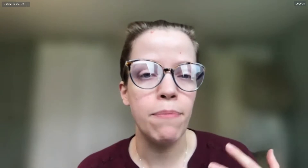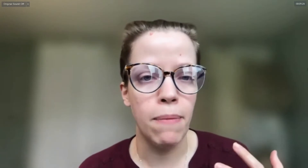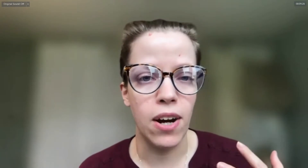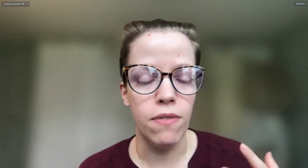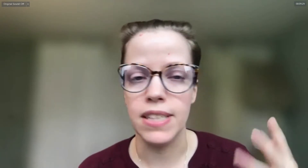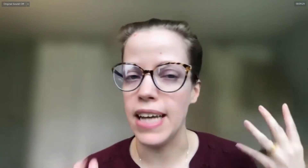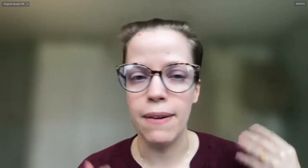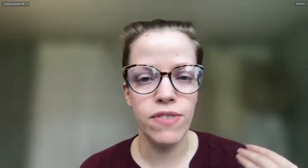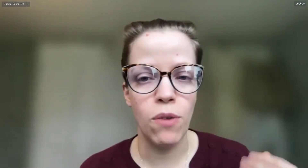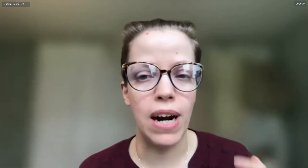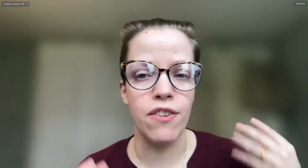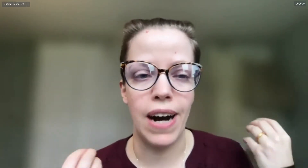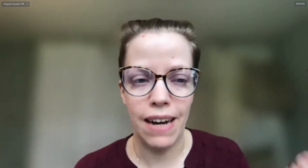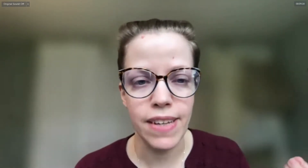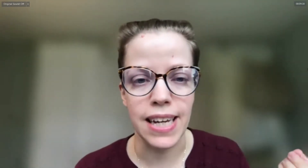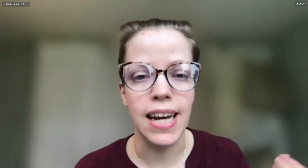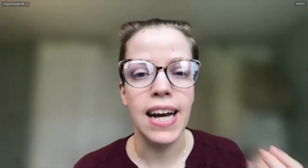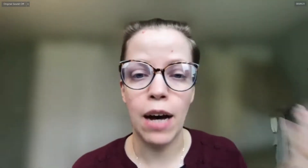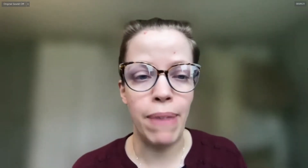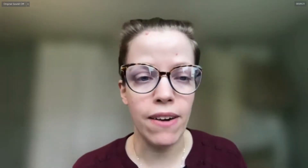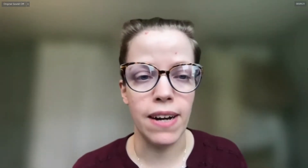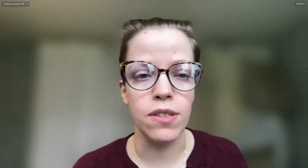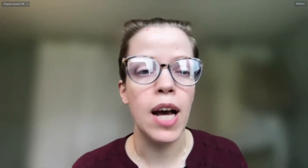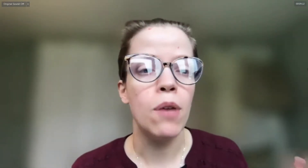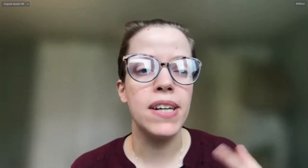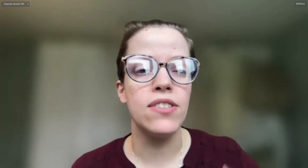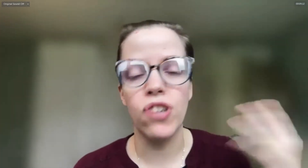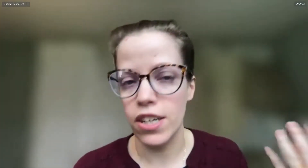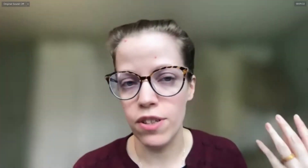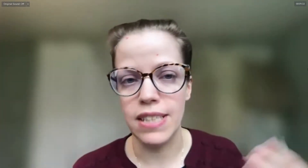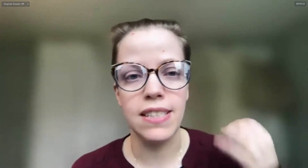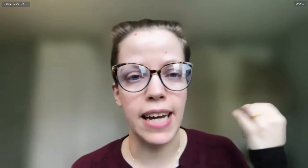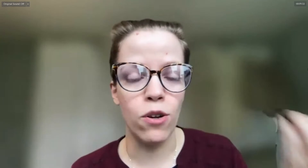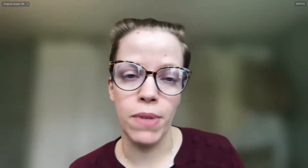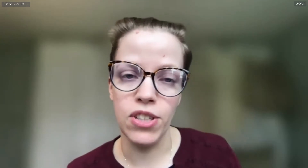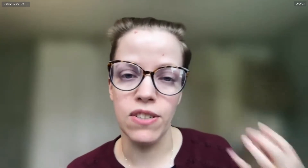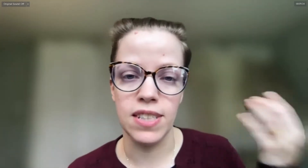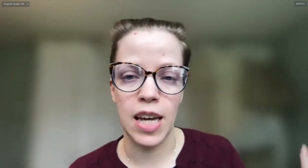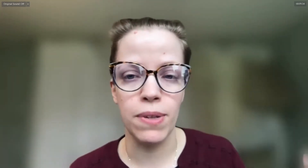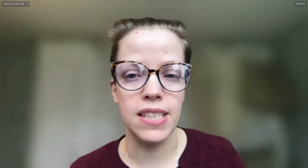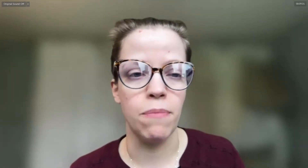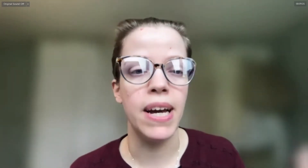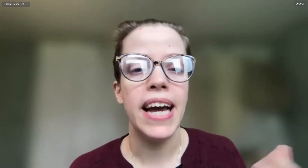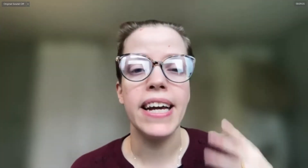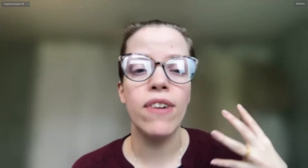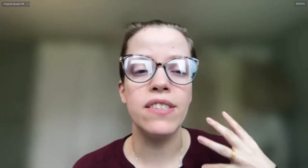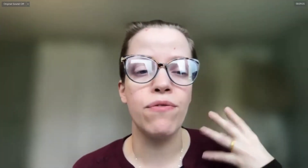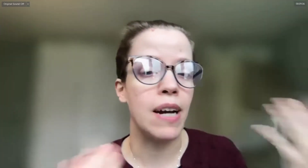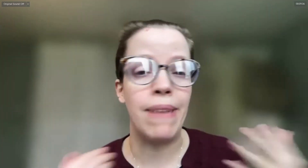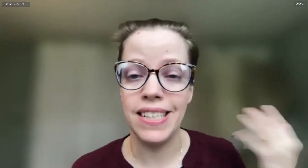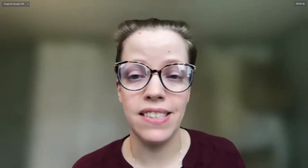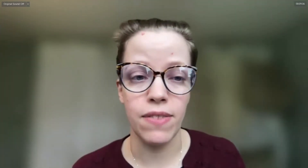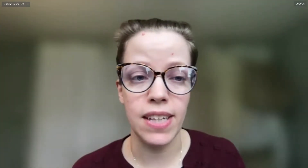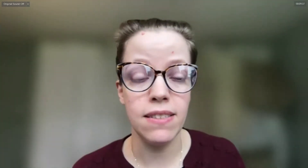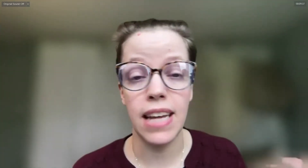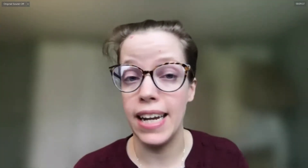beginning in public office, I was really aware of not having that background because structural and psycho-emotional disableism, it creates